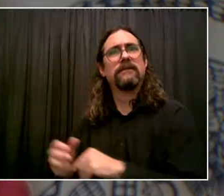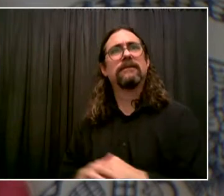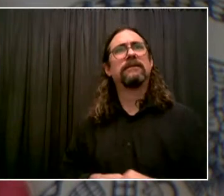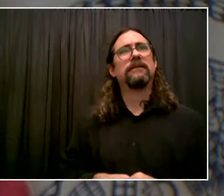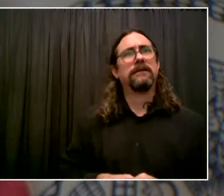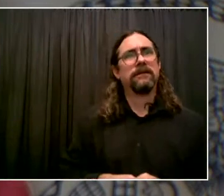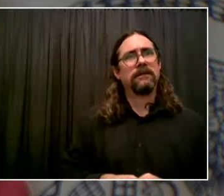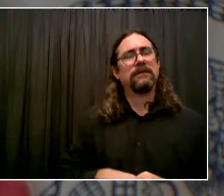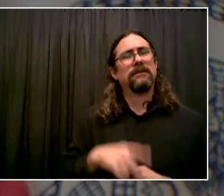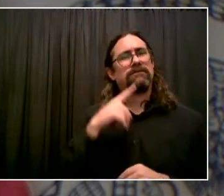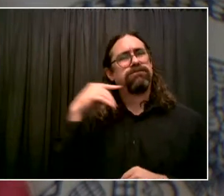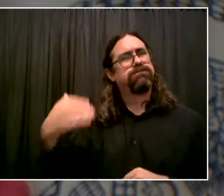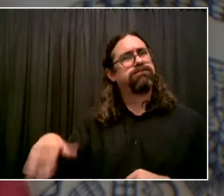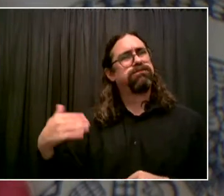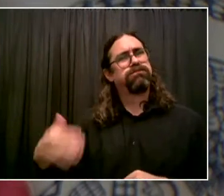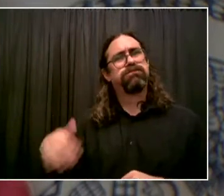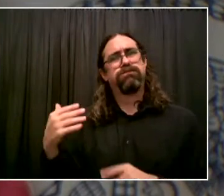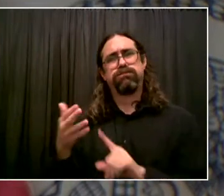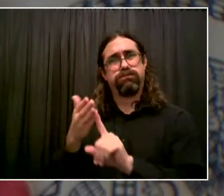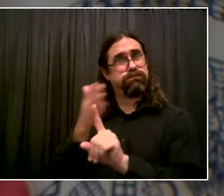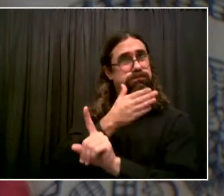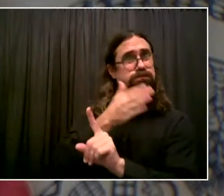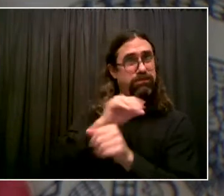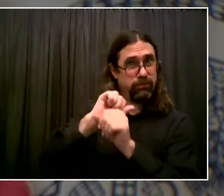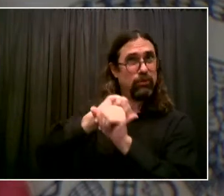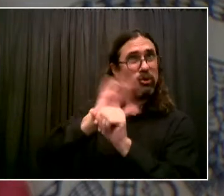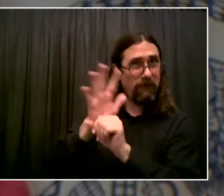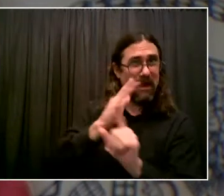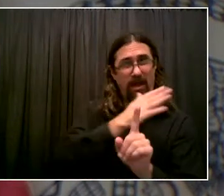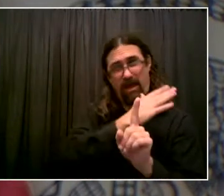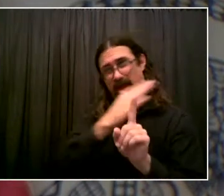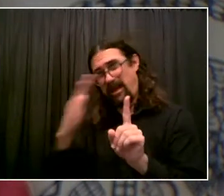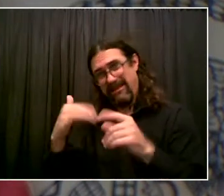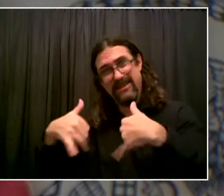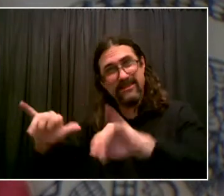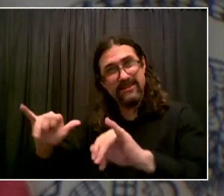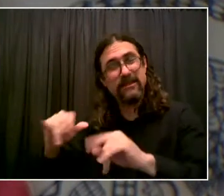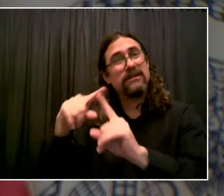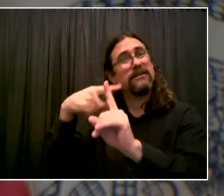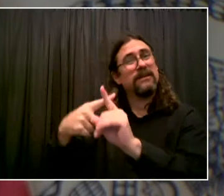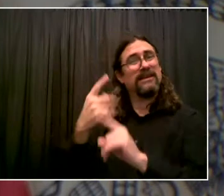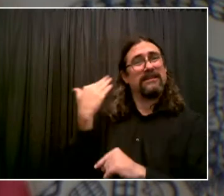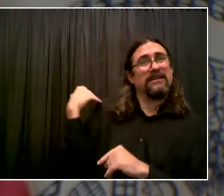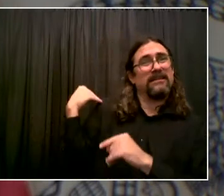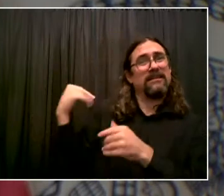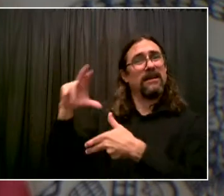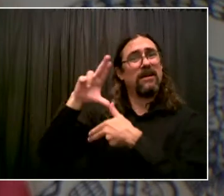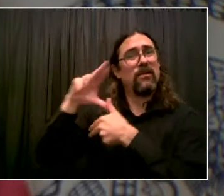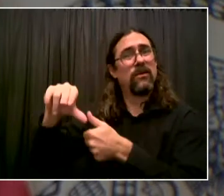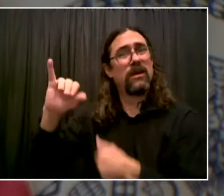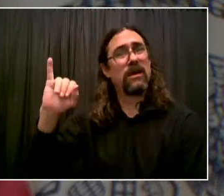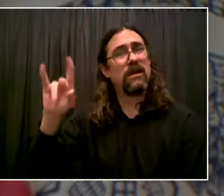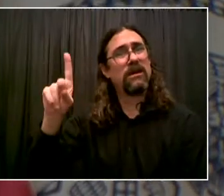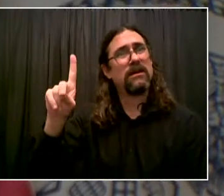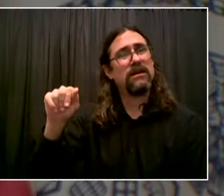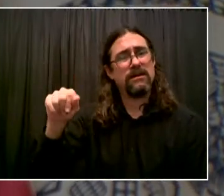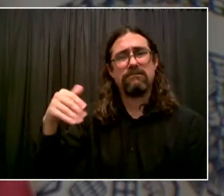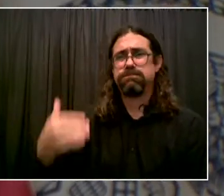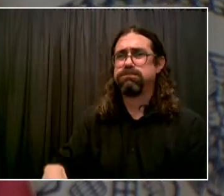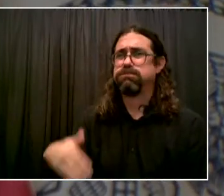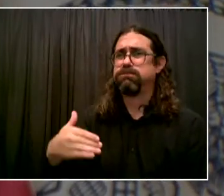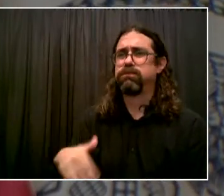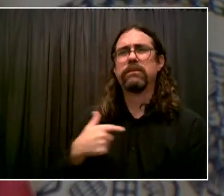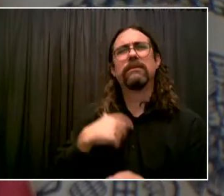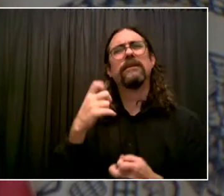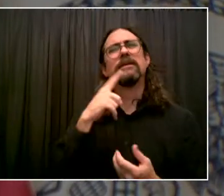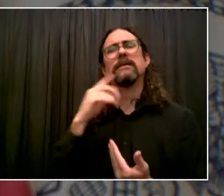here and continues to work with us, so I want to thank you on that. And of course, we have the humanitarian crisis looming on Rikers Island,